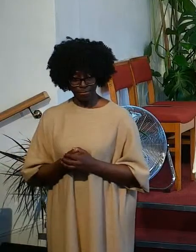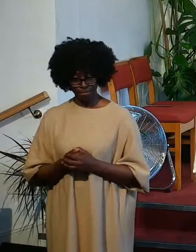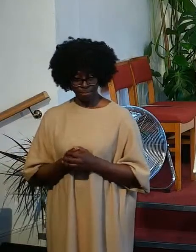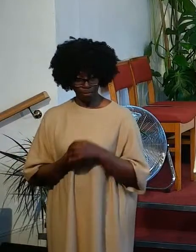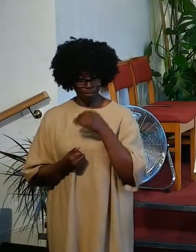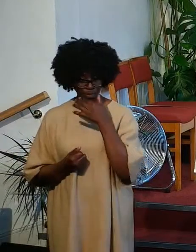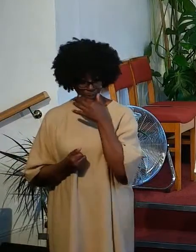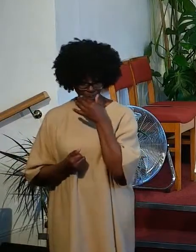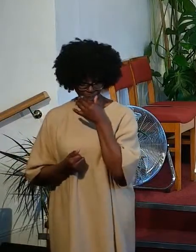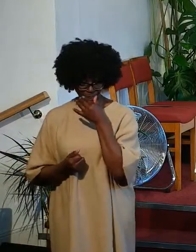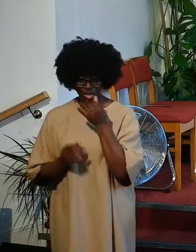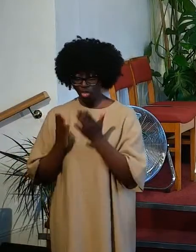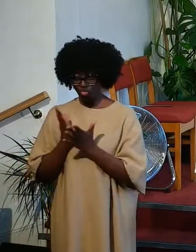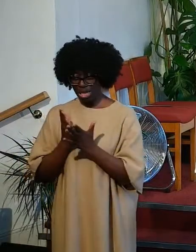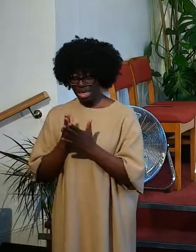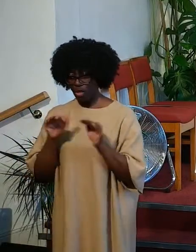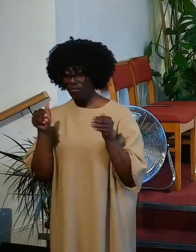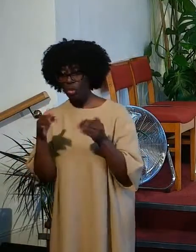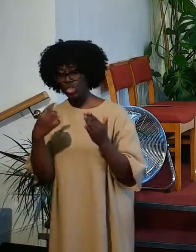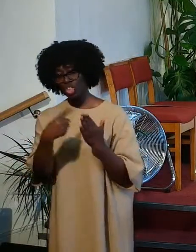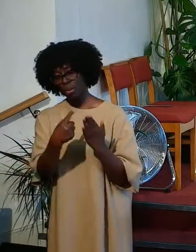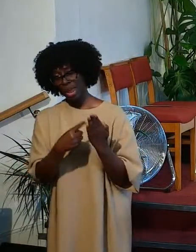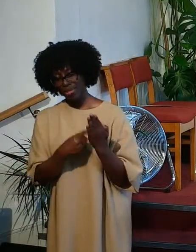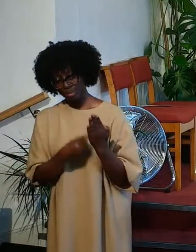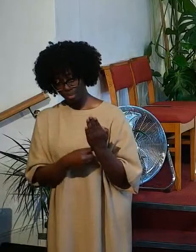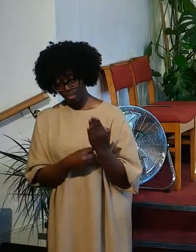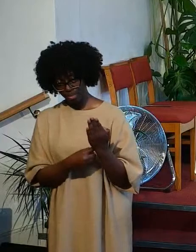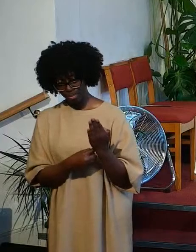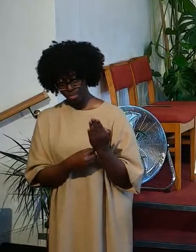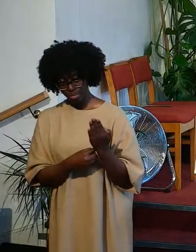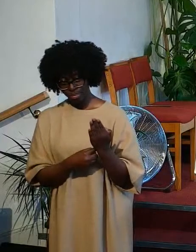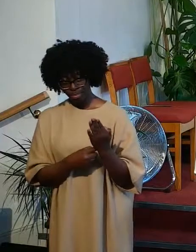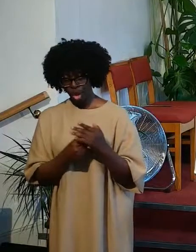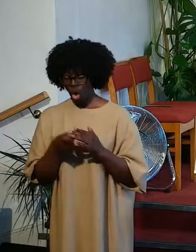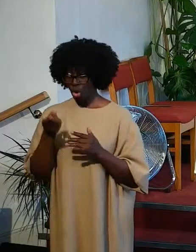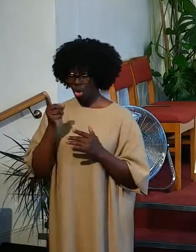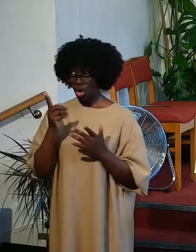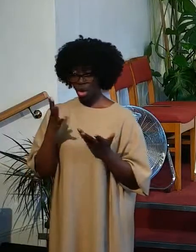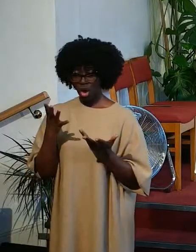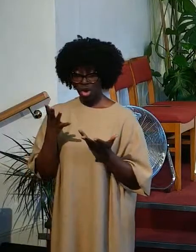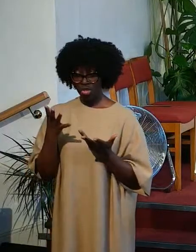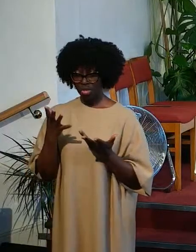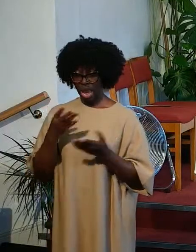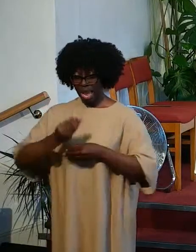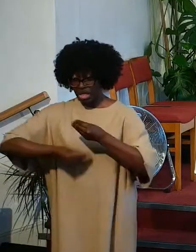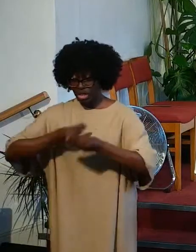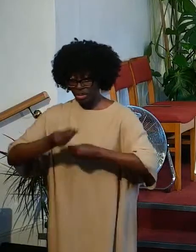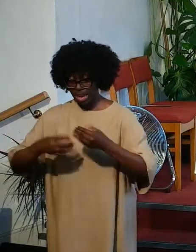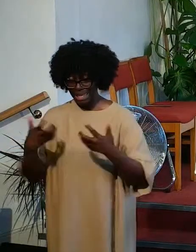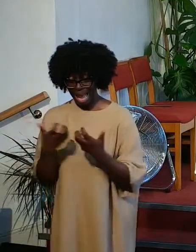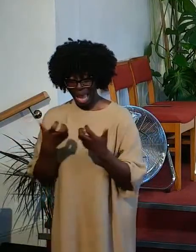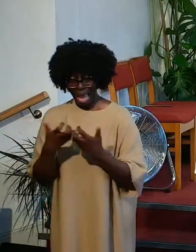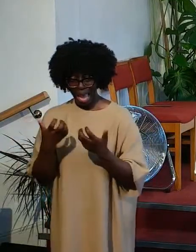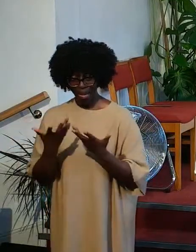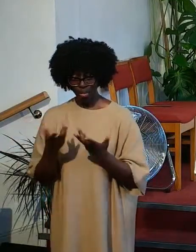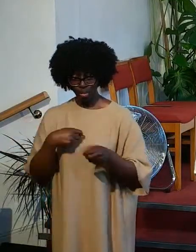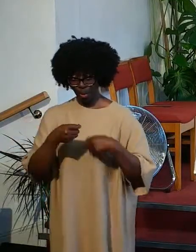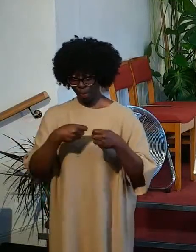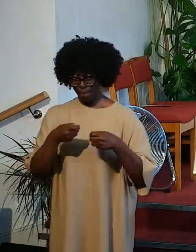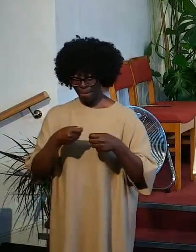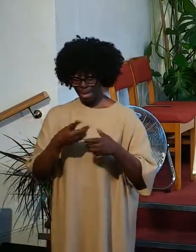or the principle that he gave instructions to Moses, to the Israelites, on how to deal with those individuals should follow